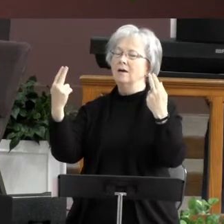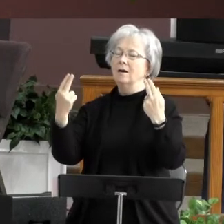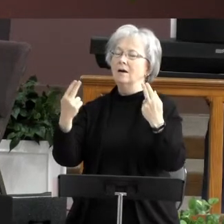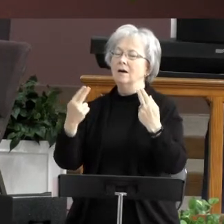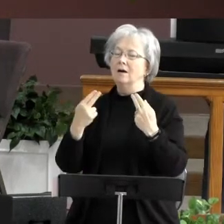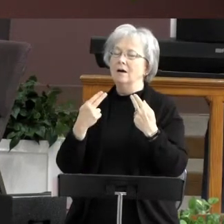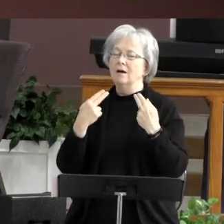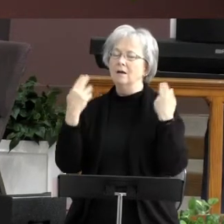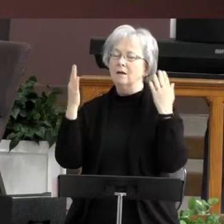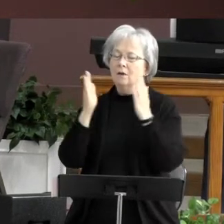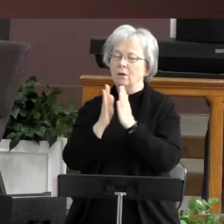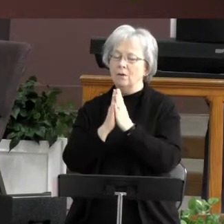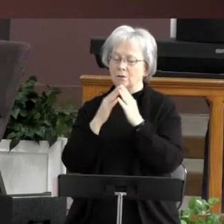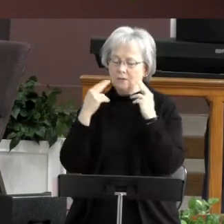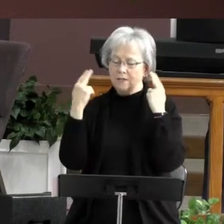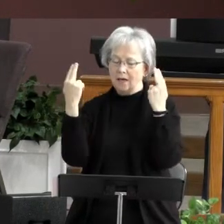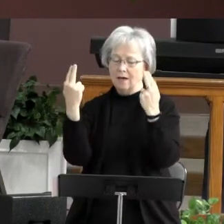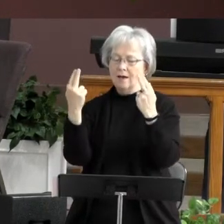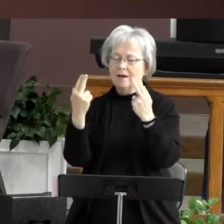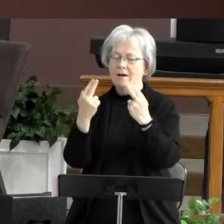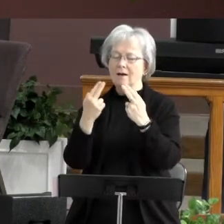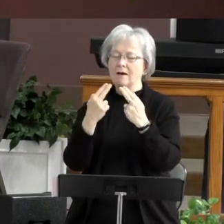Hosanna,